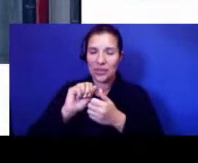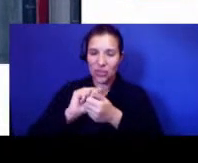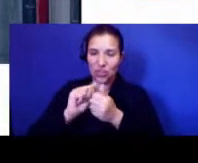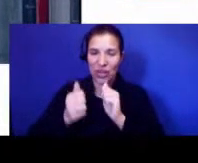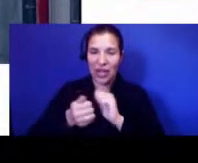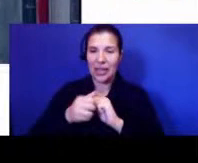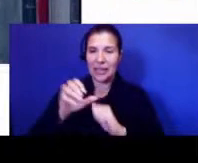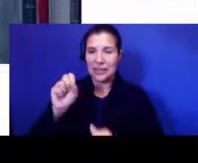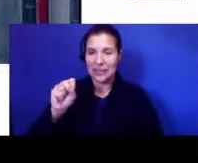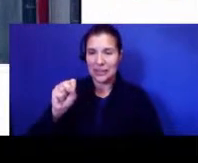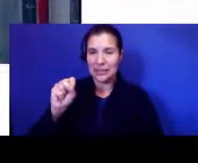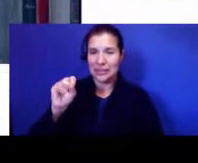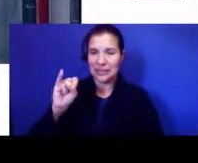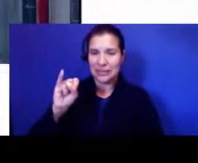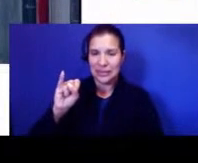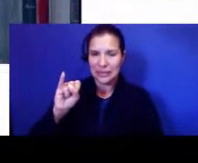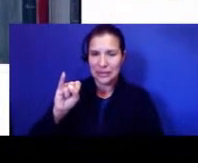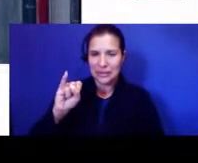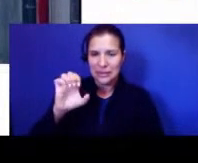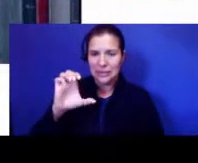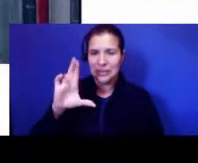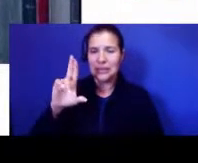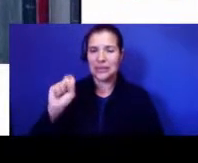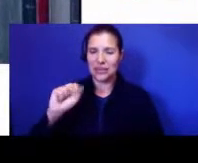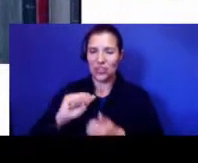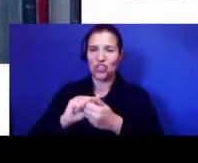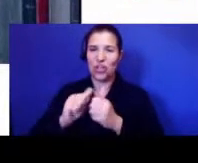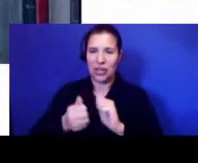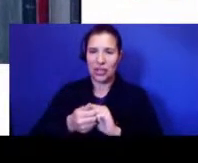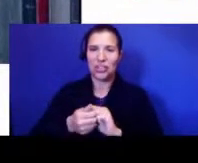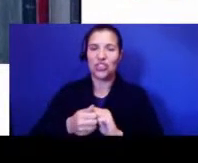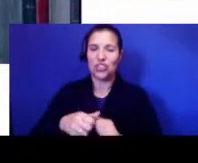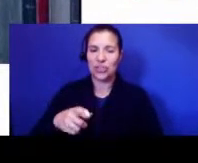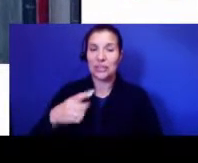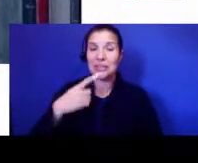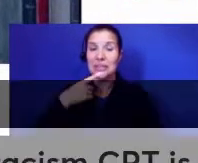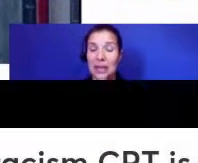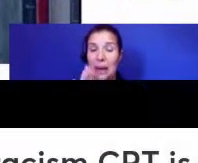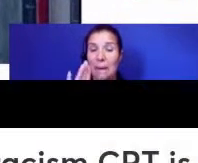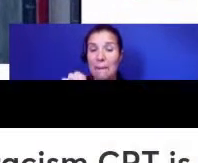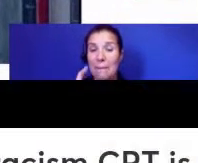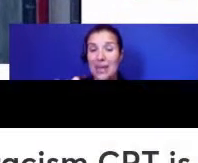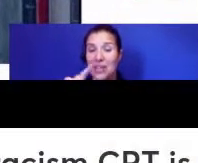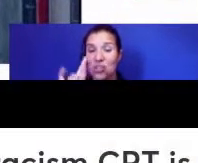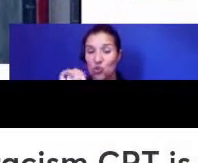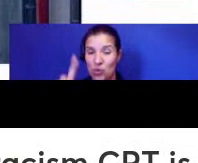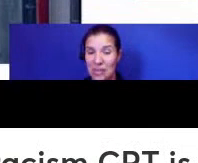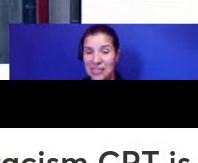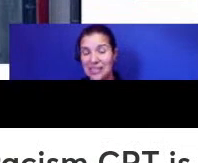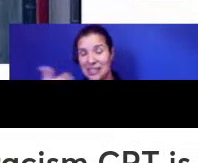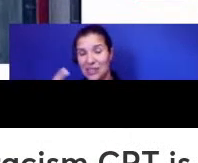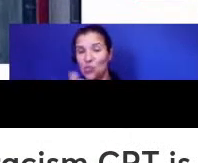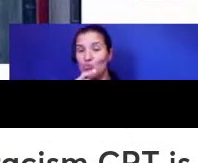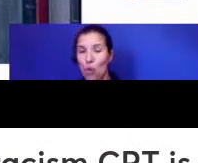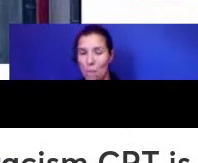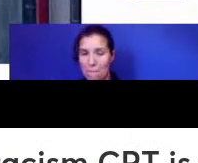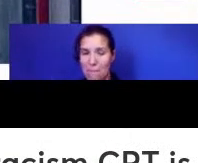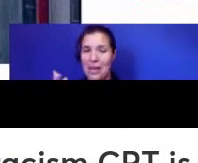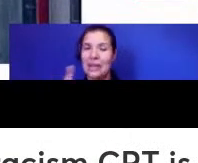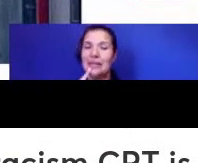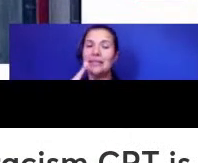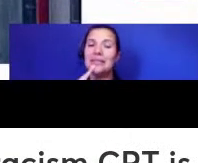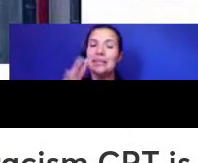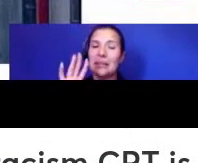My name is Beatrice Beckford. I go by she, her, y ella también pronouns. I'm a brown-skinned Black woman,